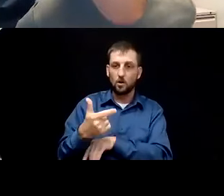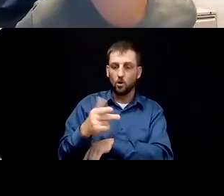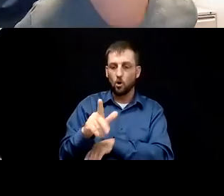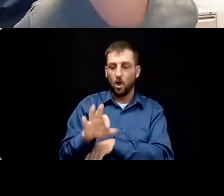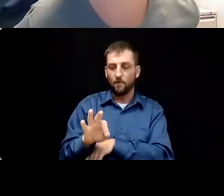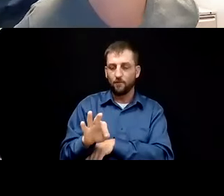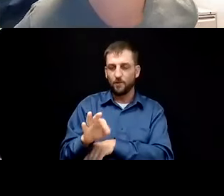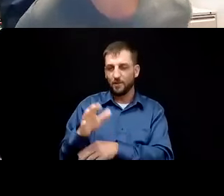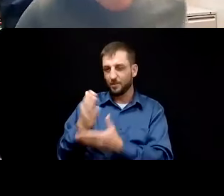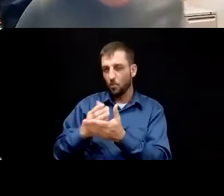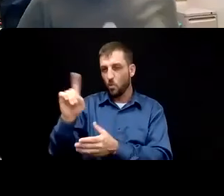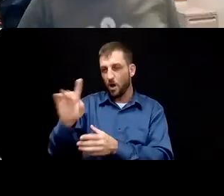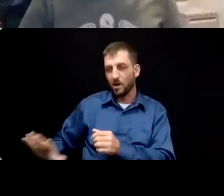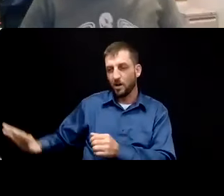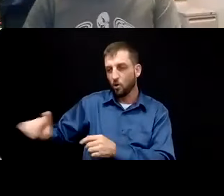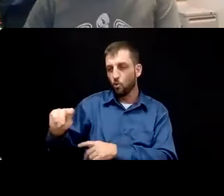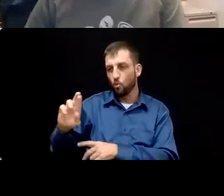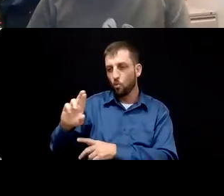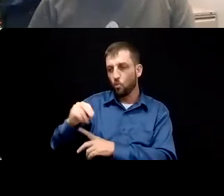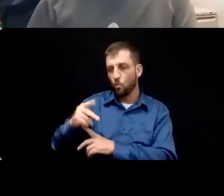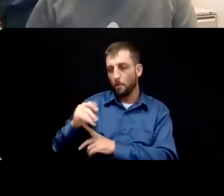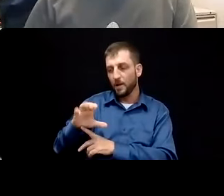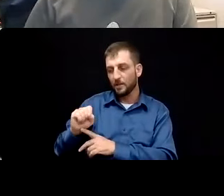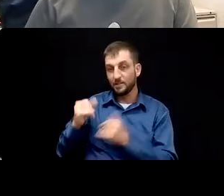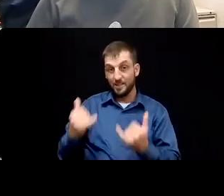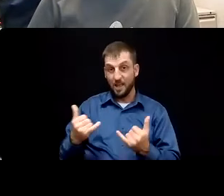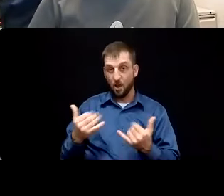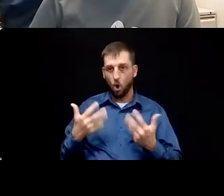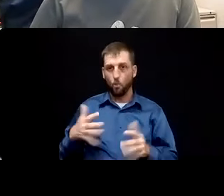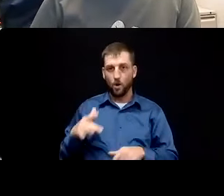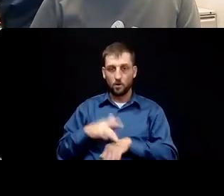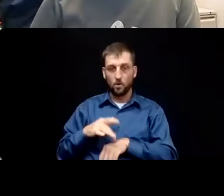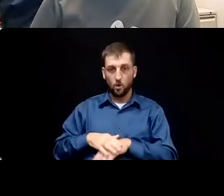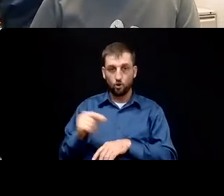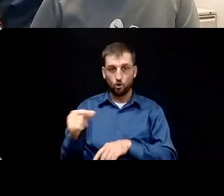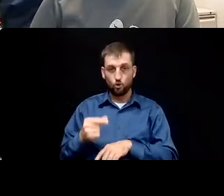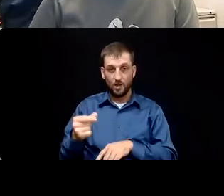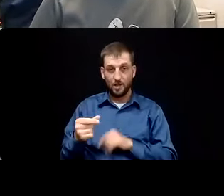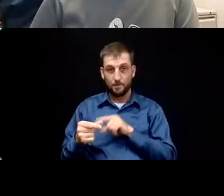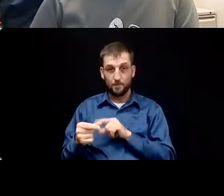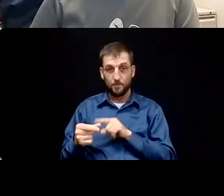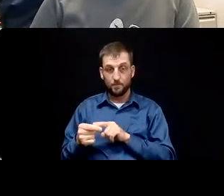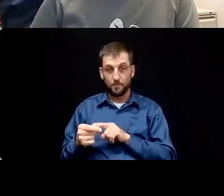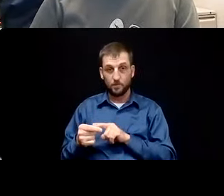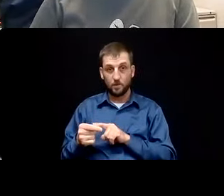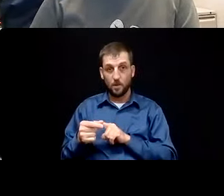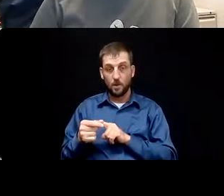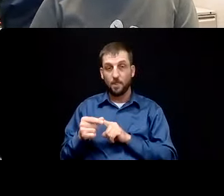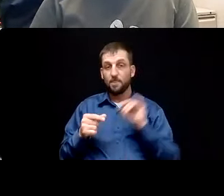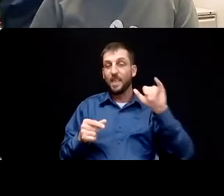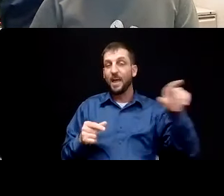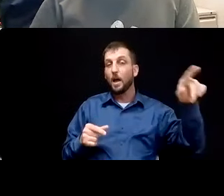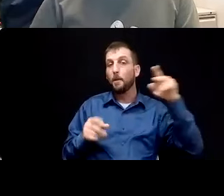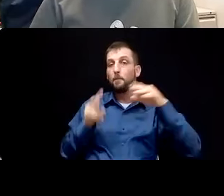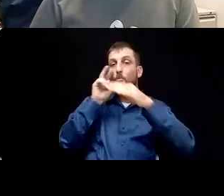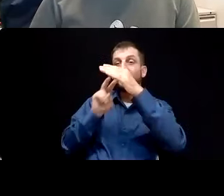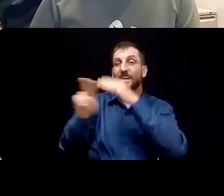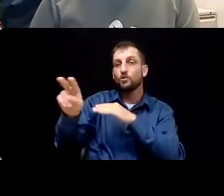right now. So we're on G already, and this was the predictions that we received in